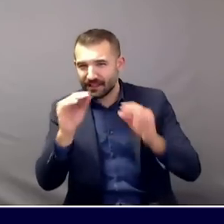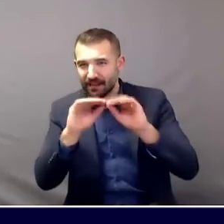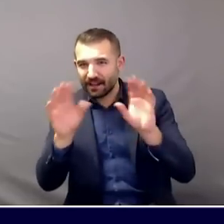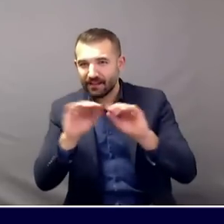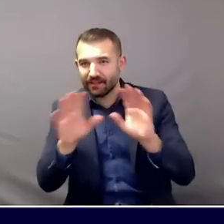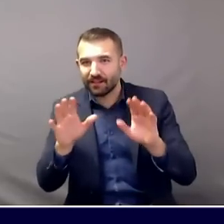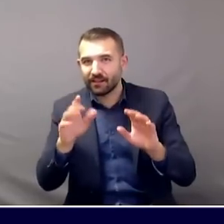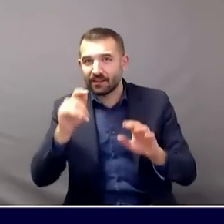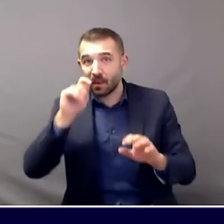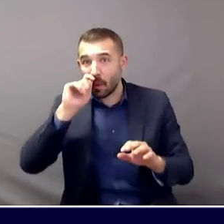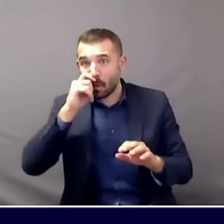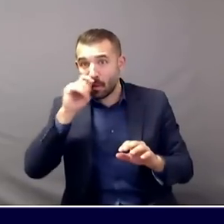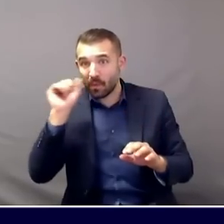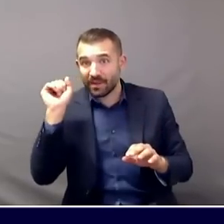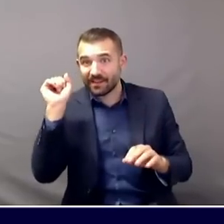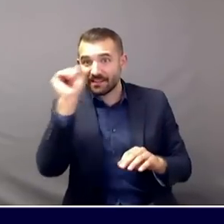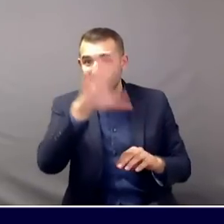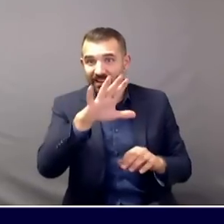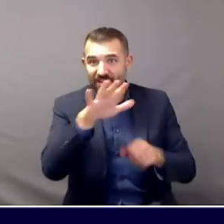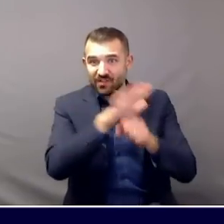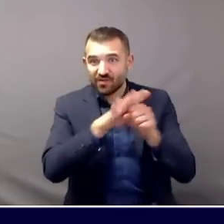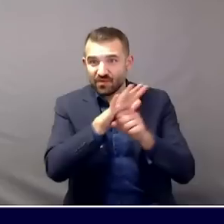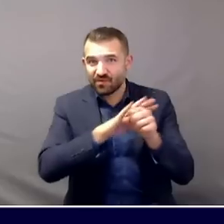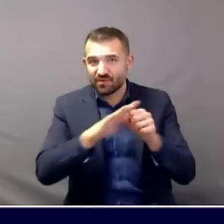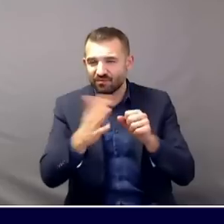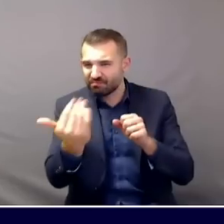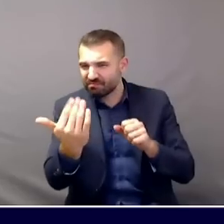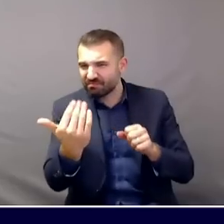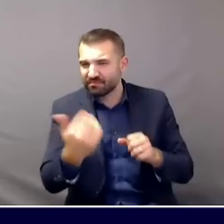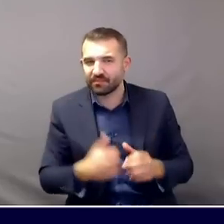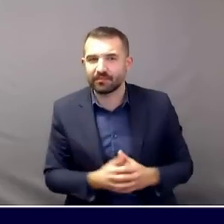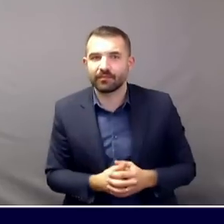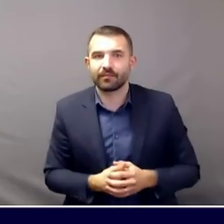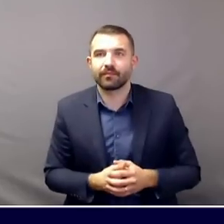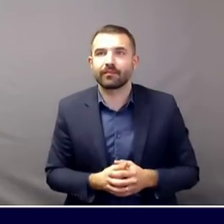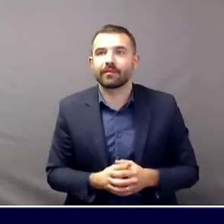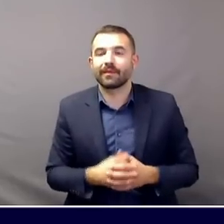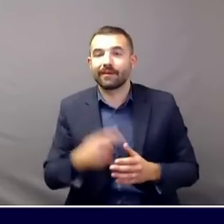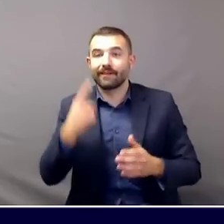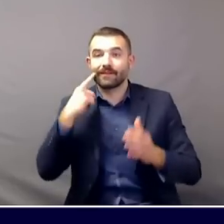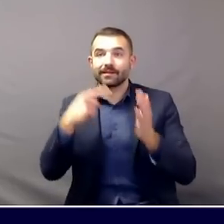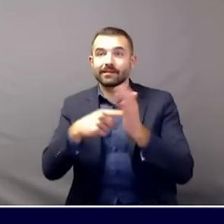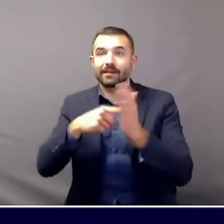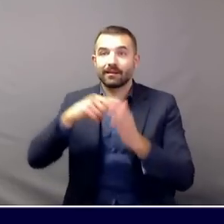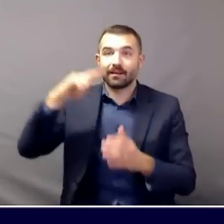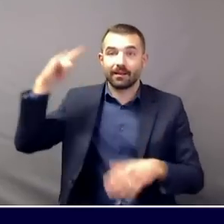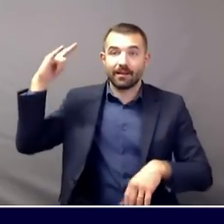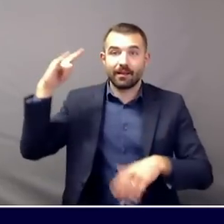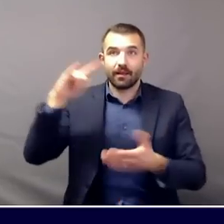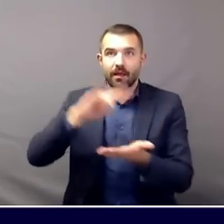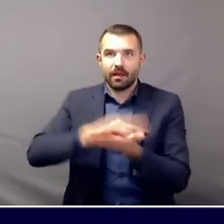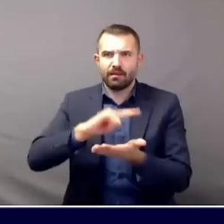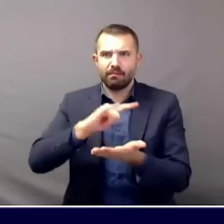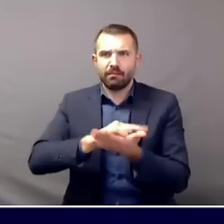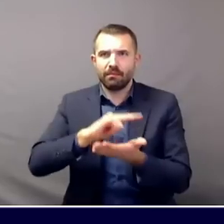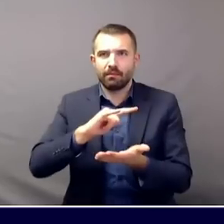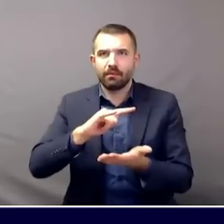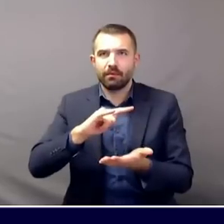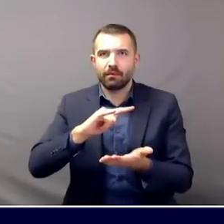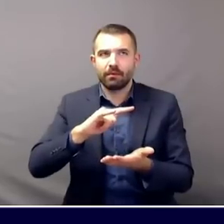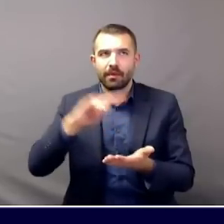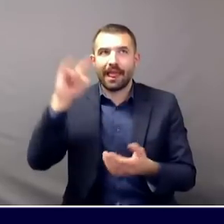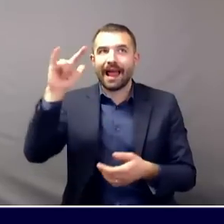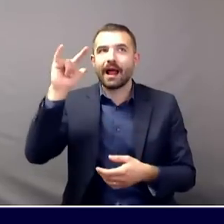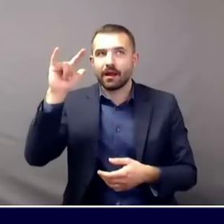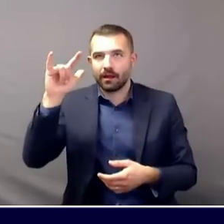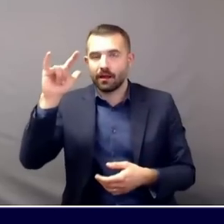sites? We're hearing this from testing sites such as the one at the Jetport, as well as the Westbrook EMS, where